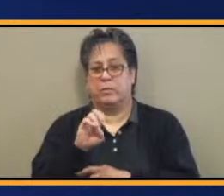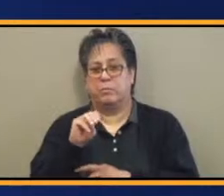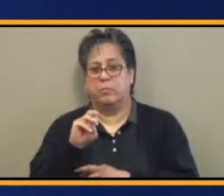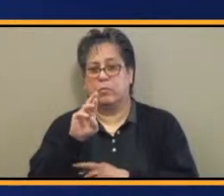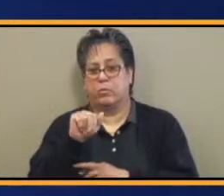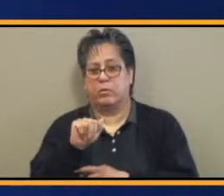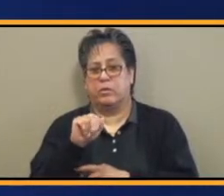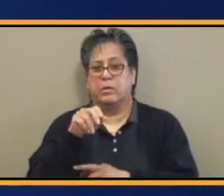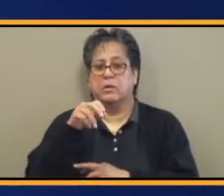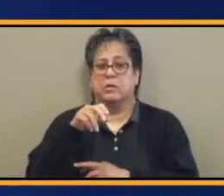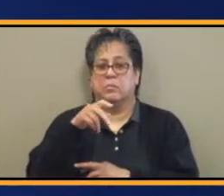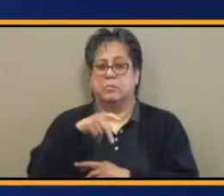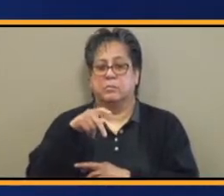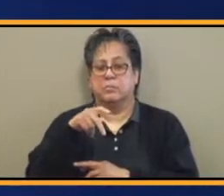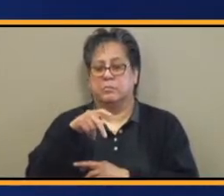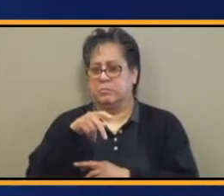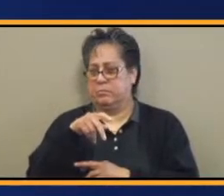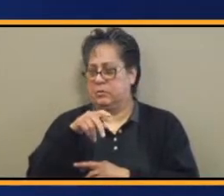number